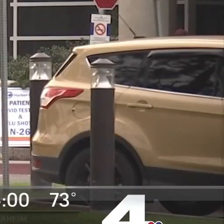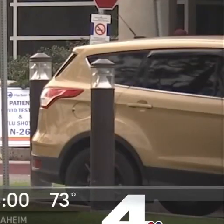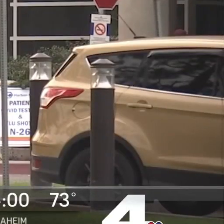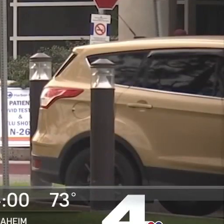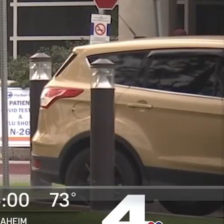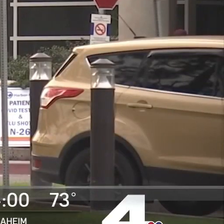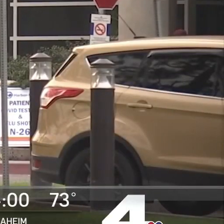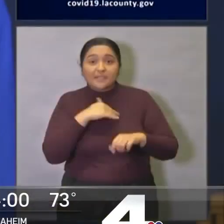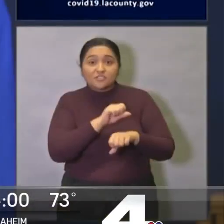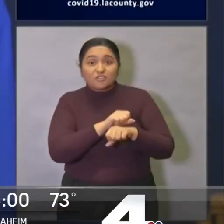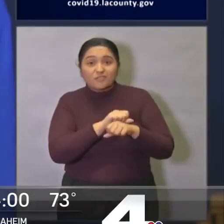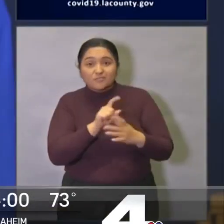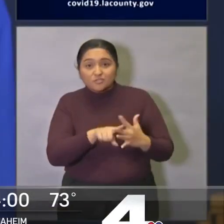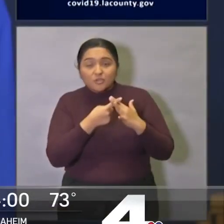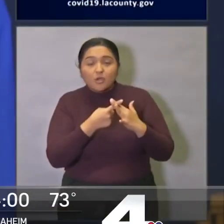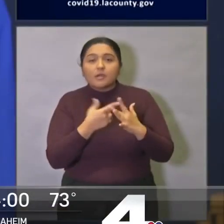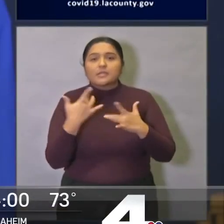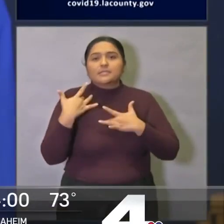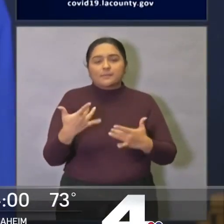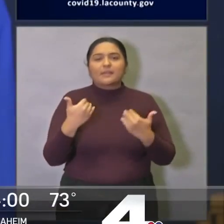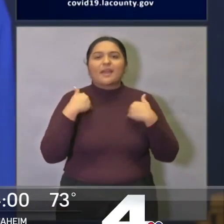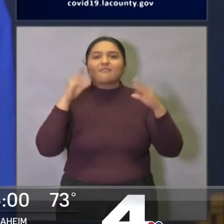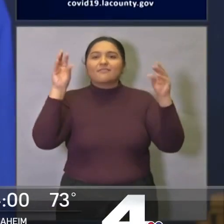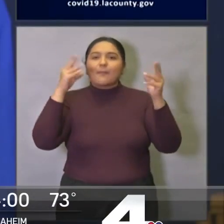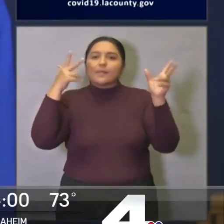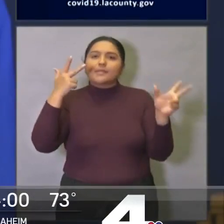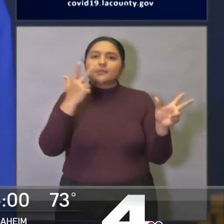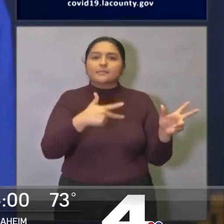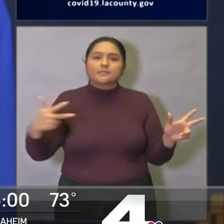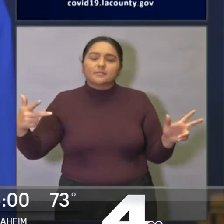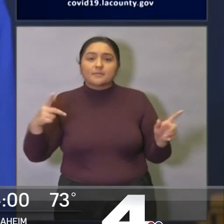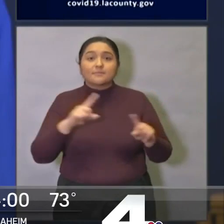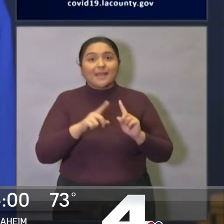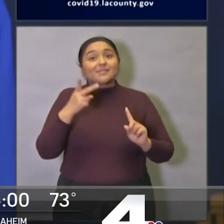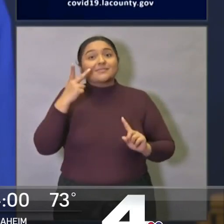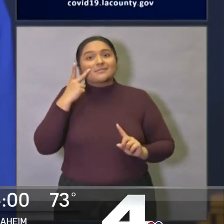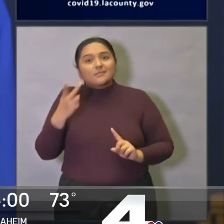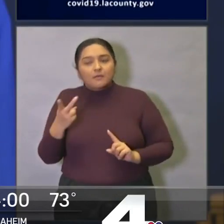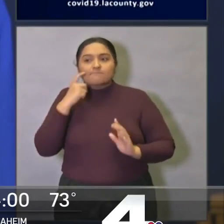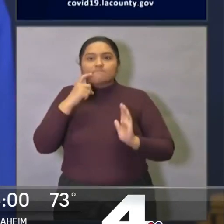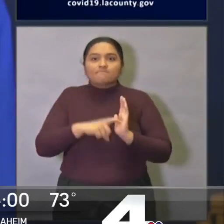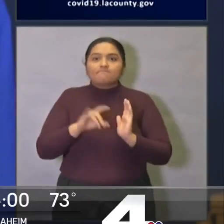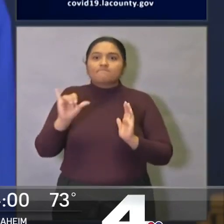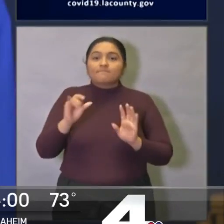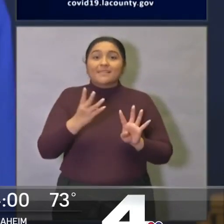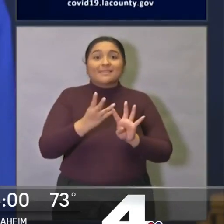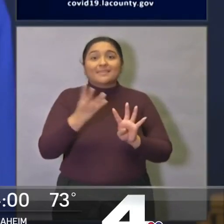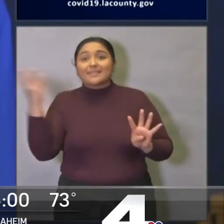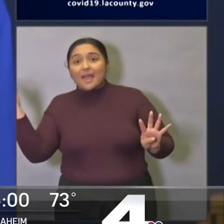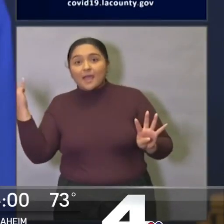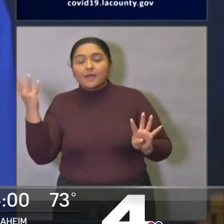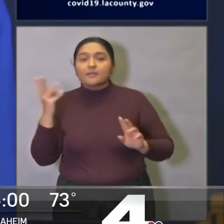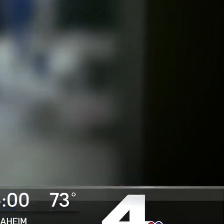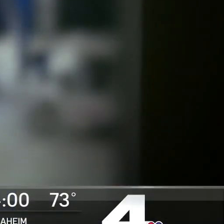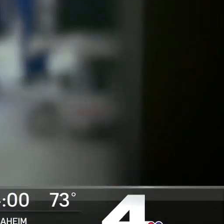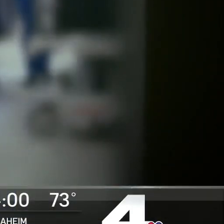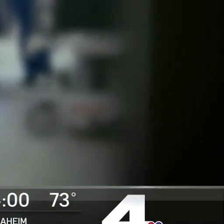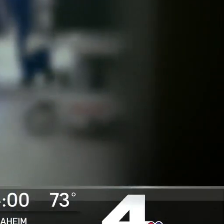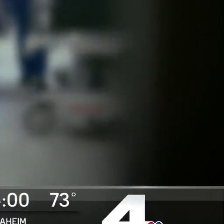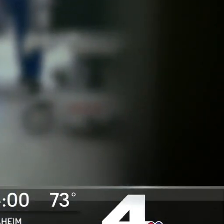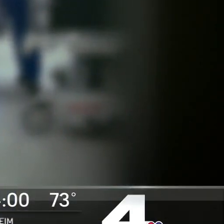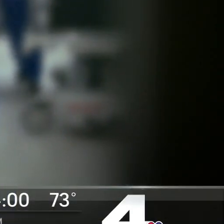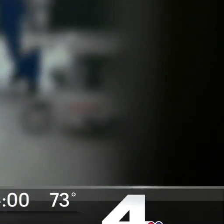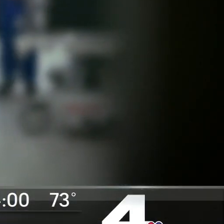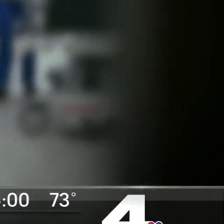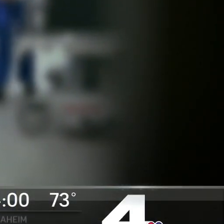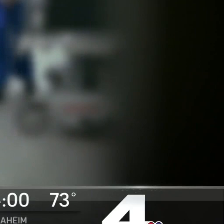of COVID patients. I saw lines of EMS providers with their patients awaiting evaluation, triage. The